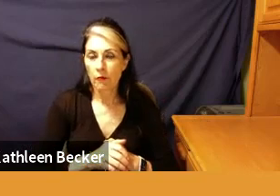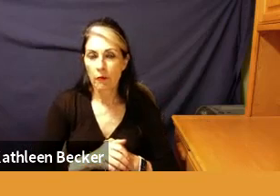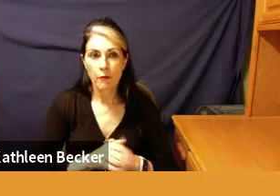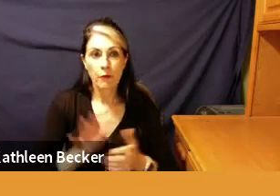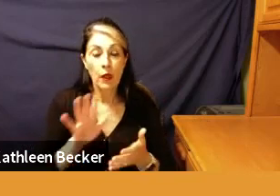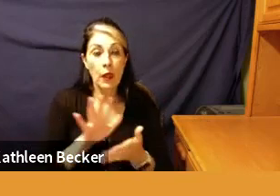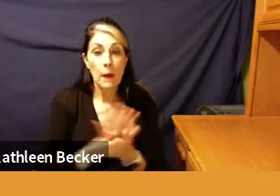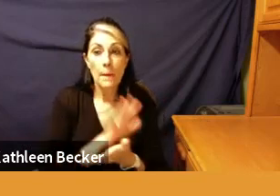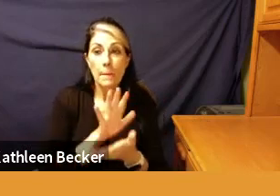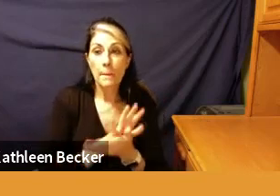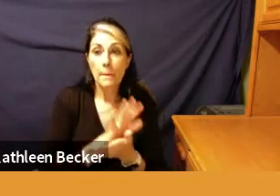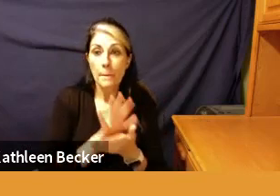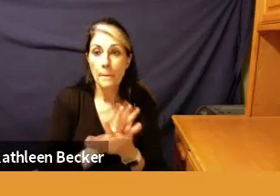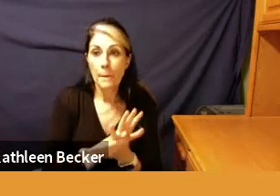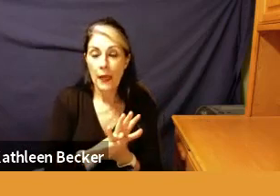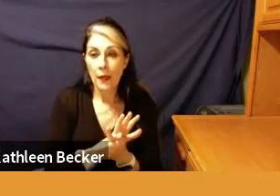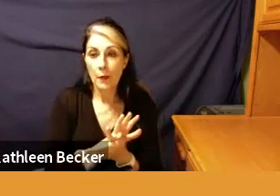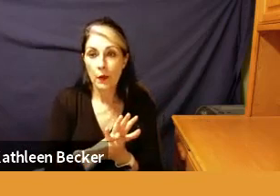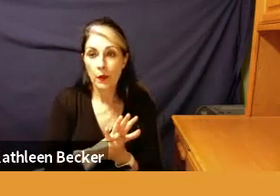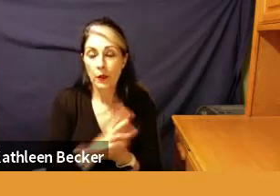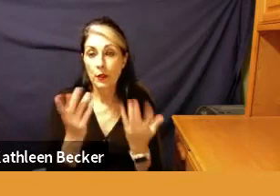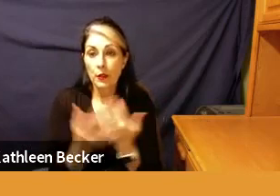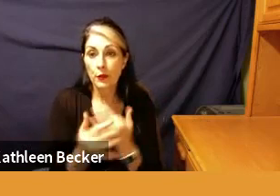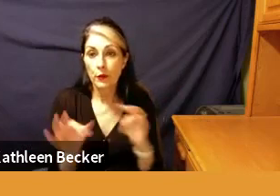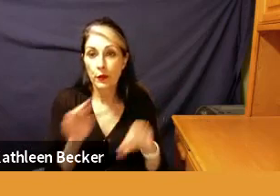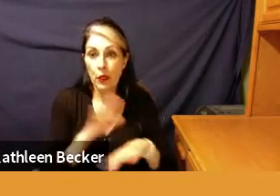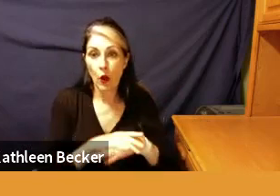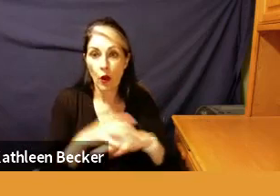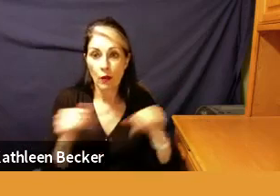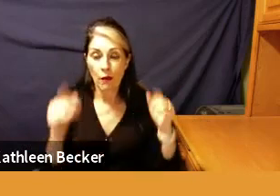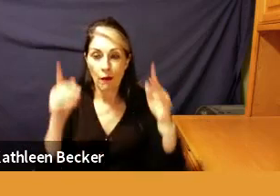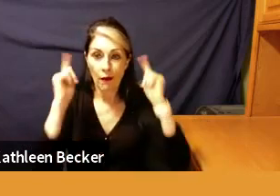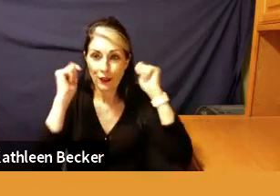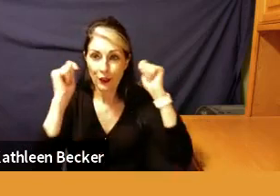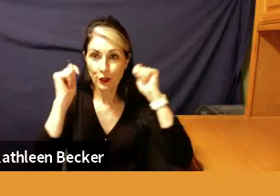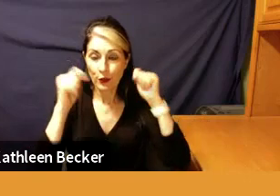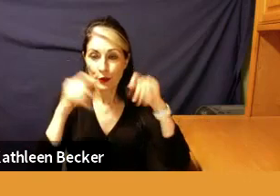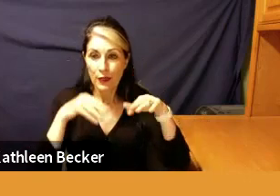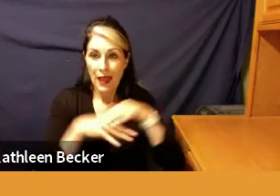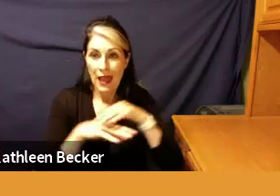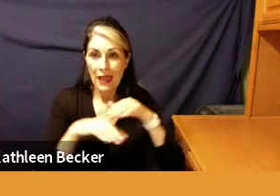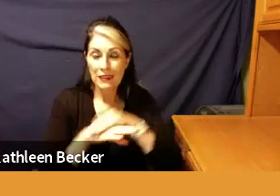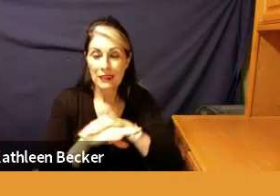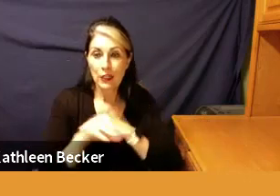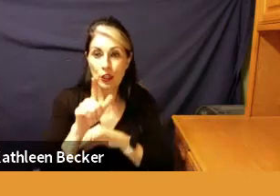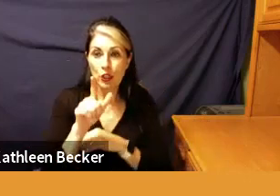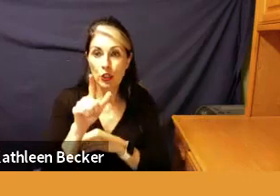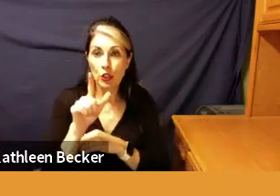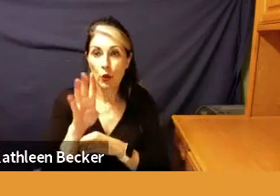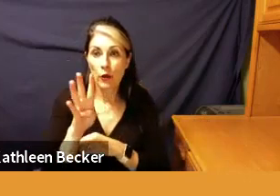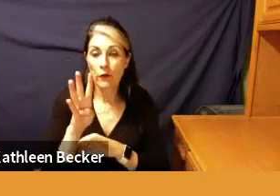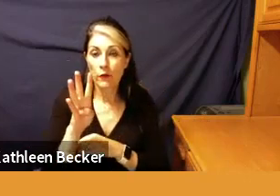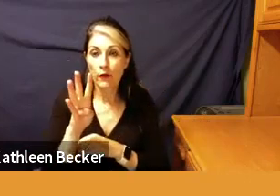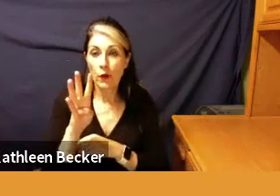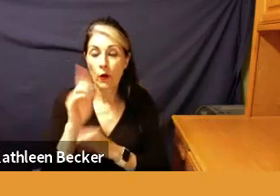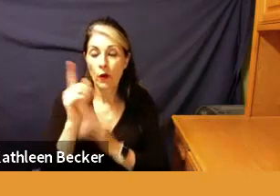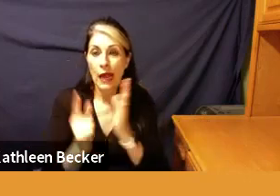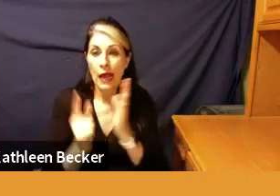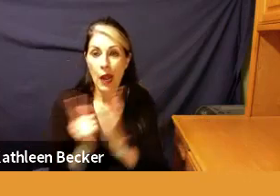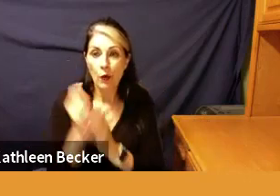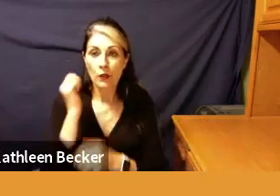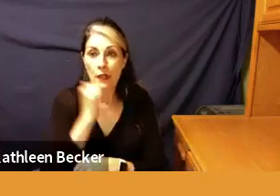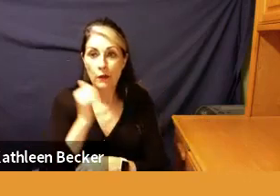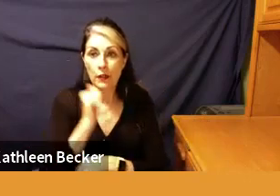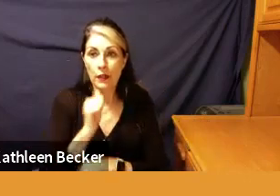Paper is free online tutoring that can be accessed 24 hours a day, 7 days a